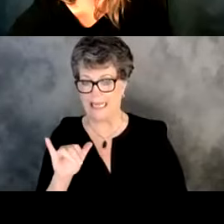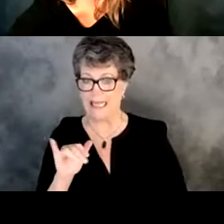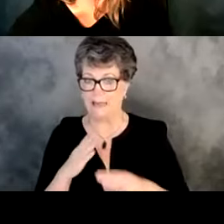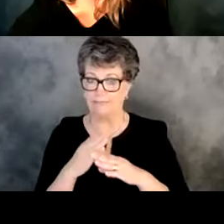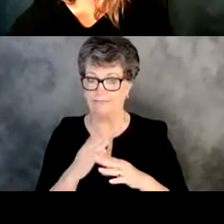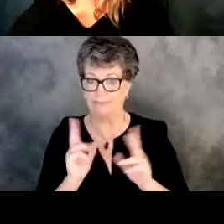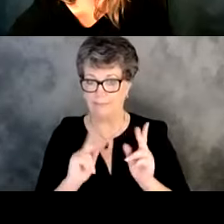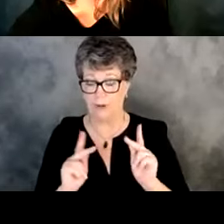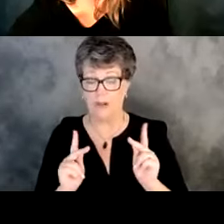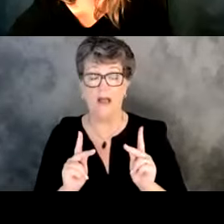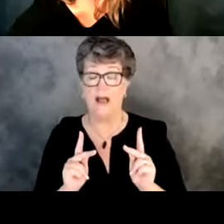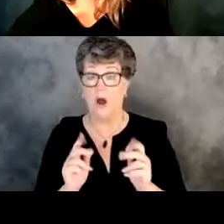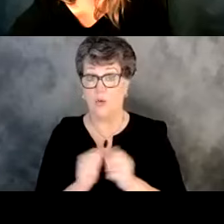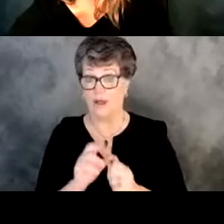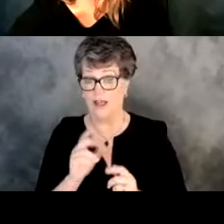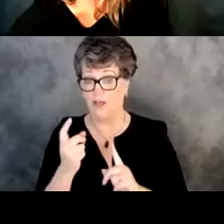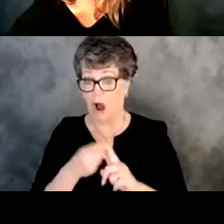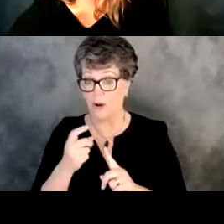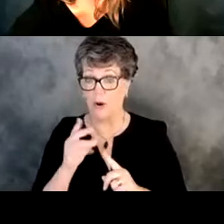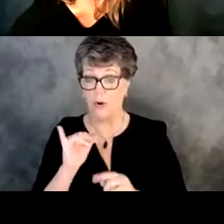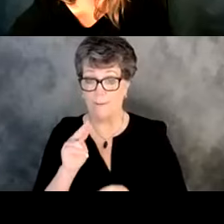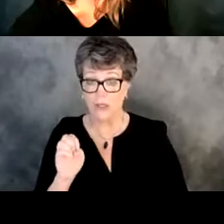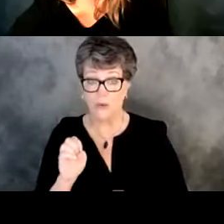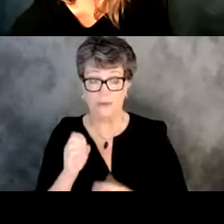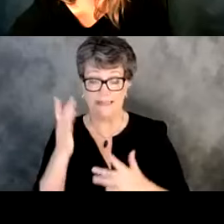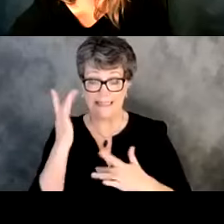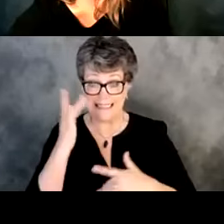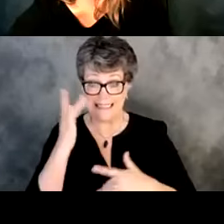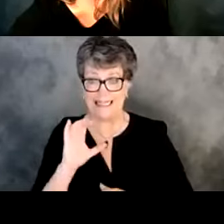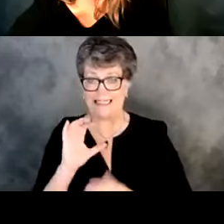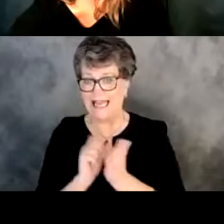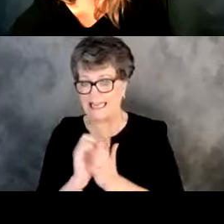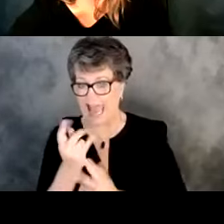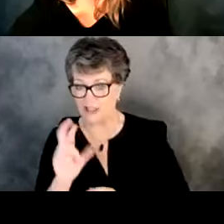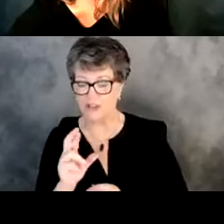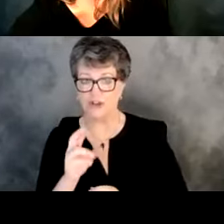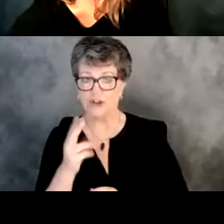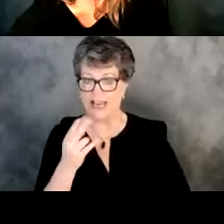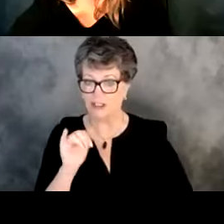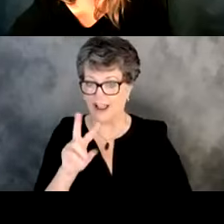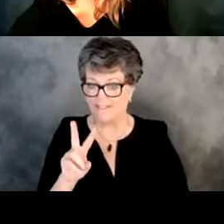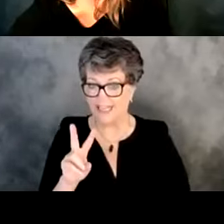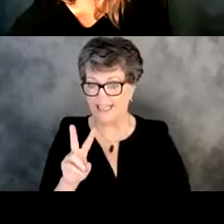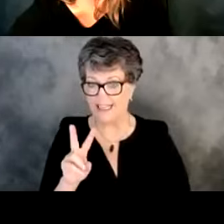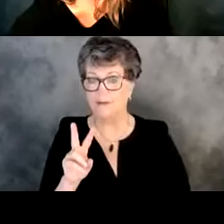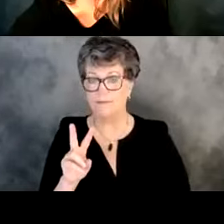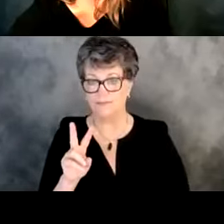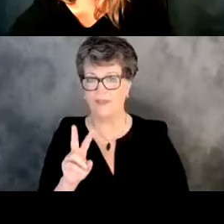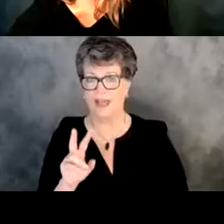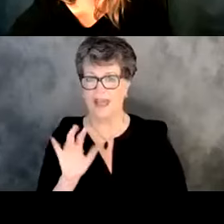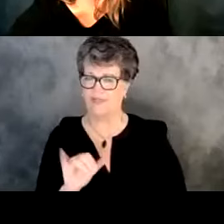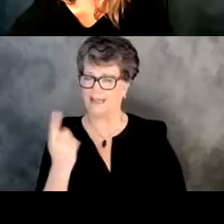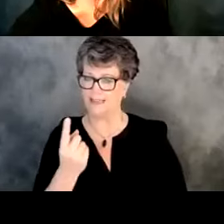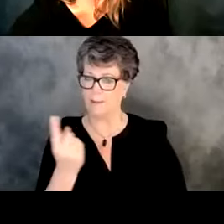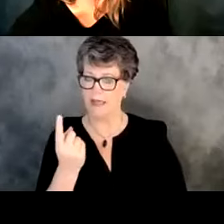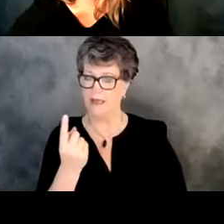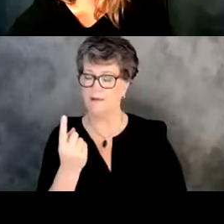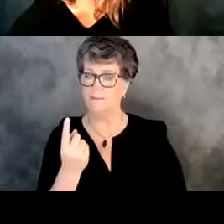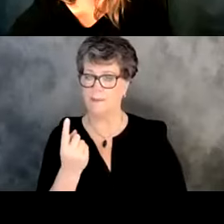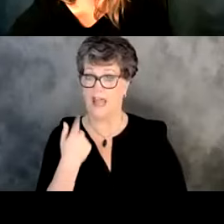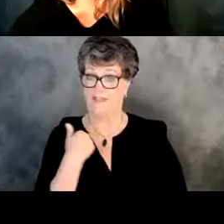be patients with autoimmune disease, patients with cancer, patients with HIV. And this would be something to where we